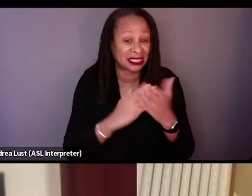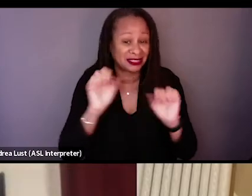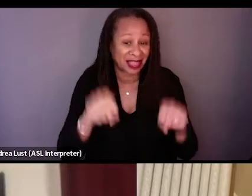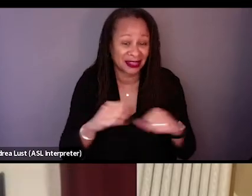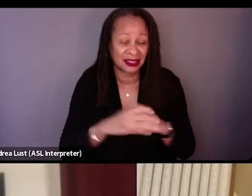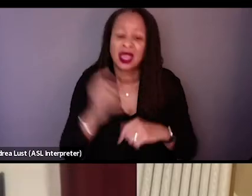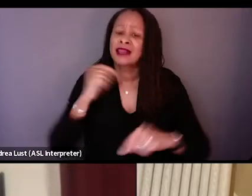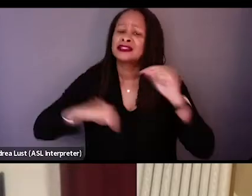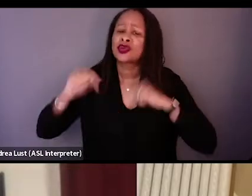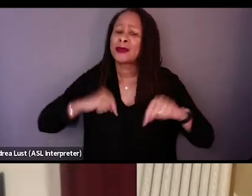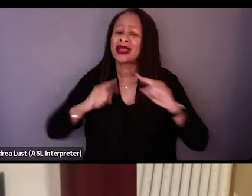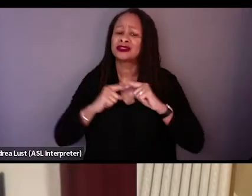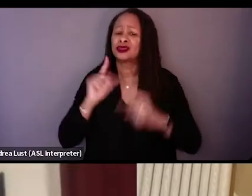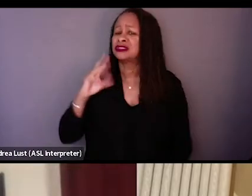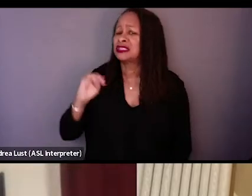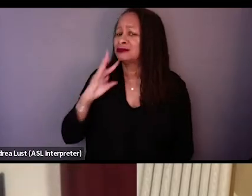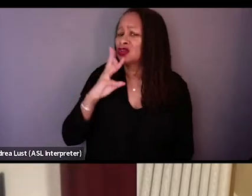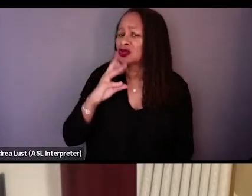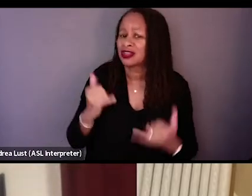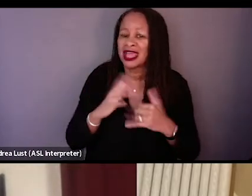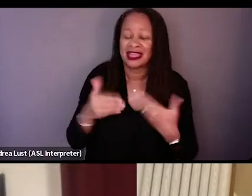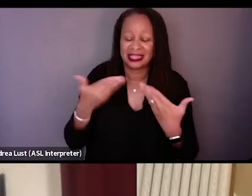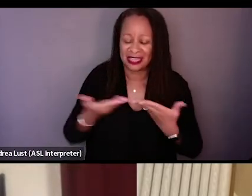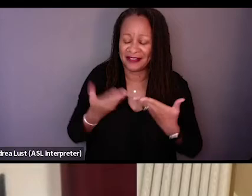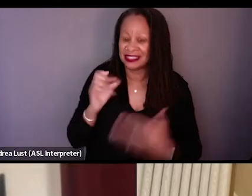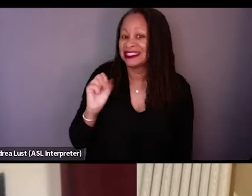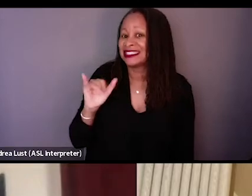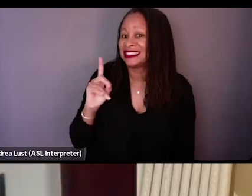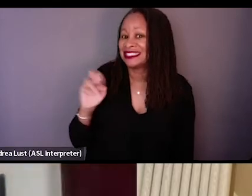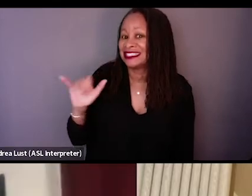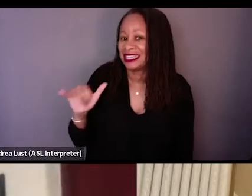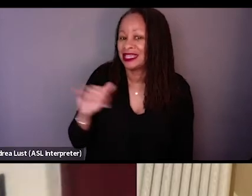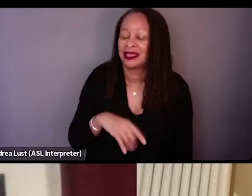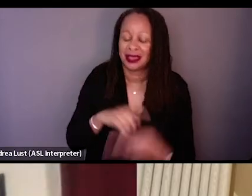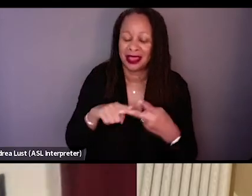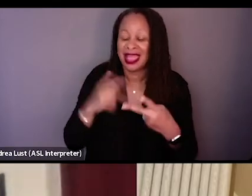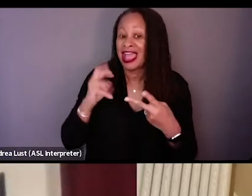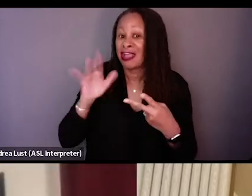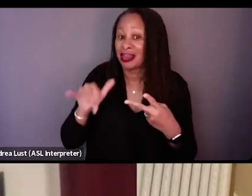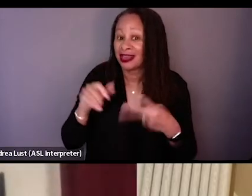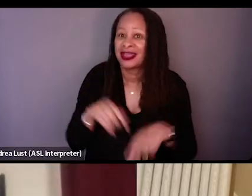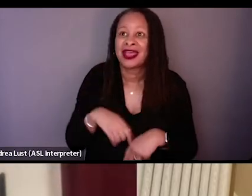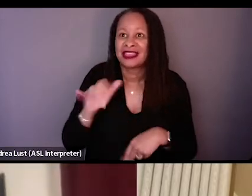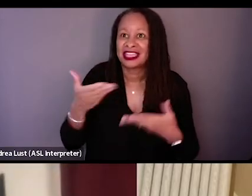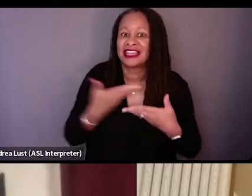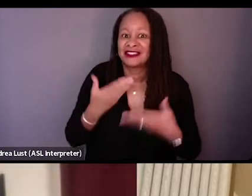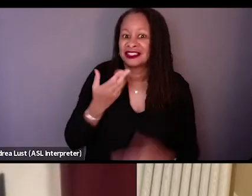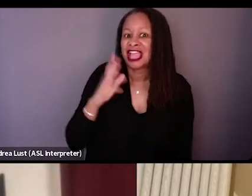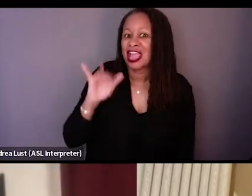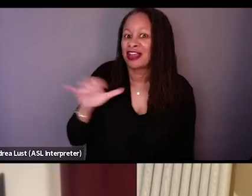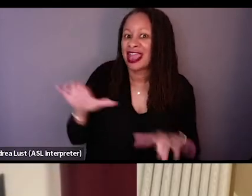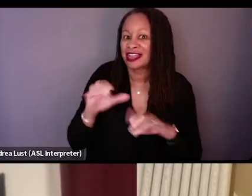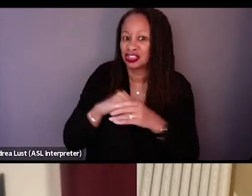Let's roll back to that period that gave us Sidney and Harry in the film. Harry actually in the film. I